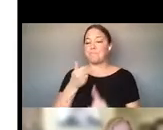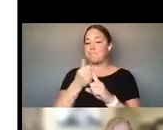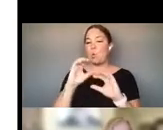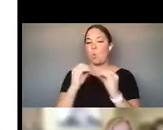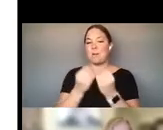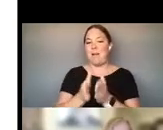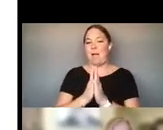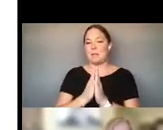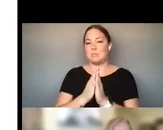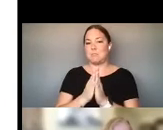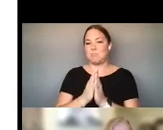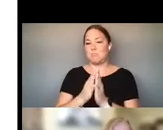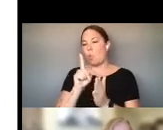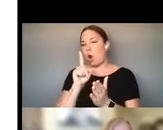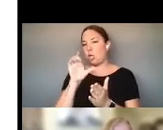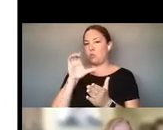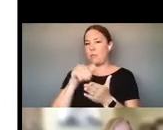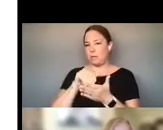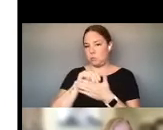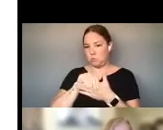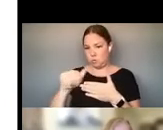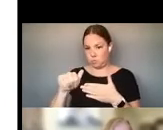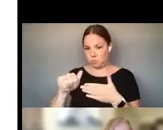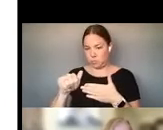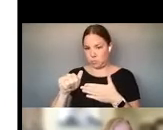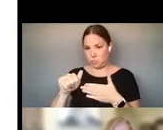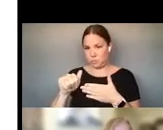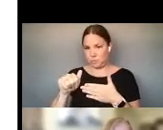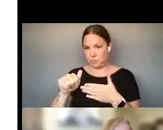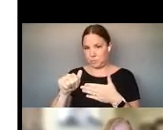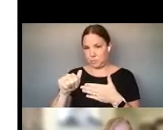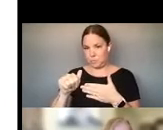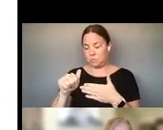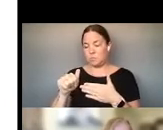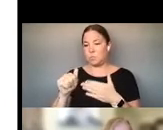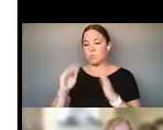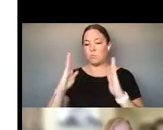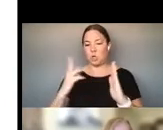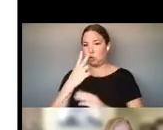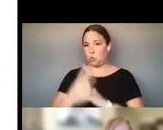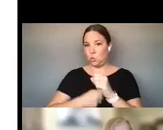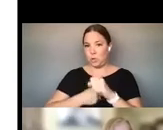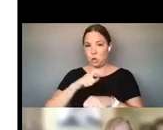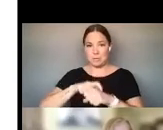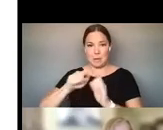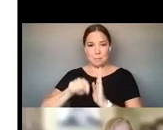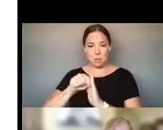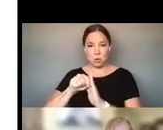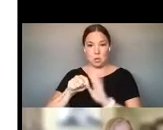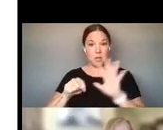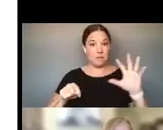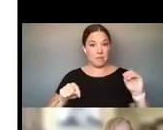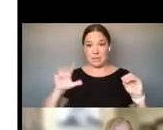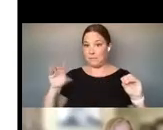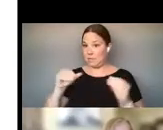$100,000 and they indicate a two year time period, that would be $50,000 per